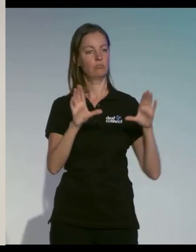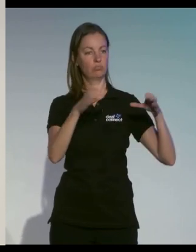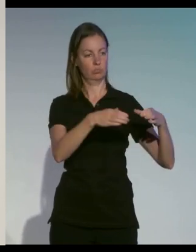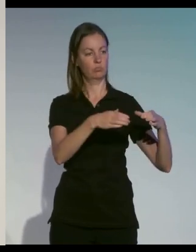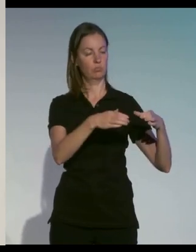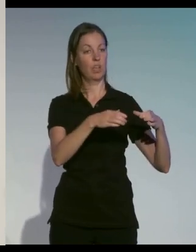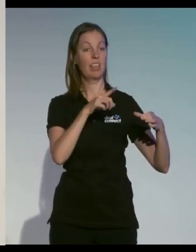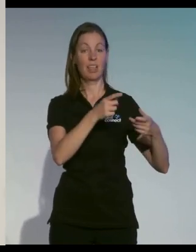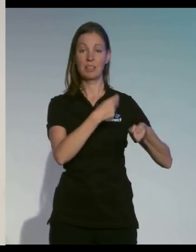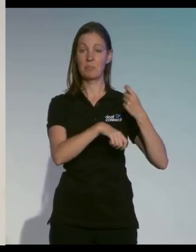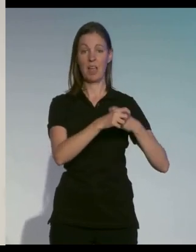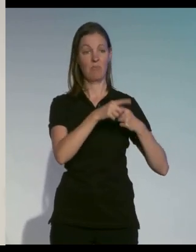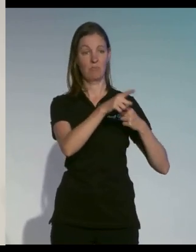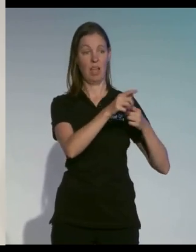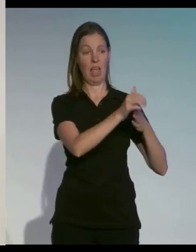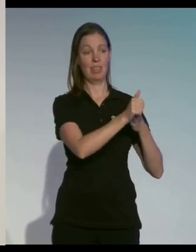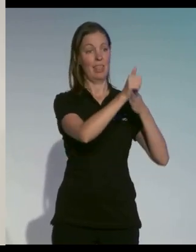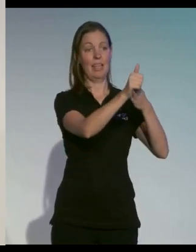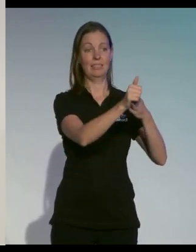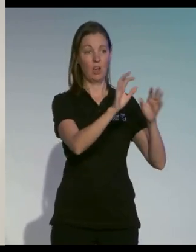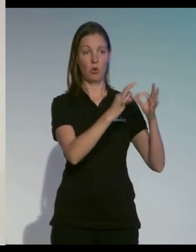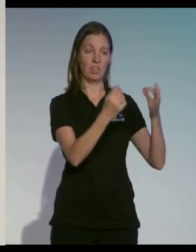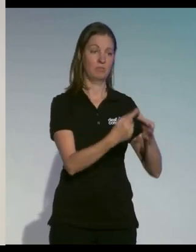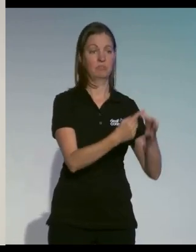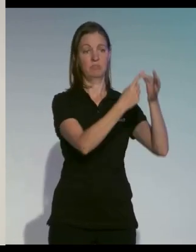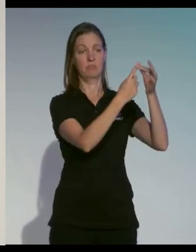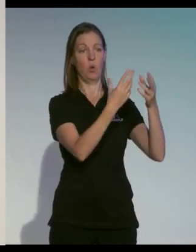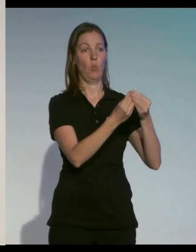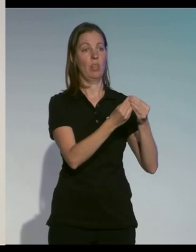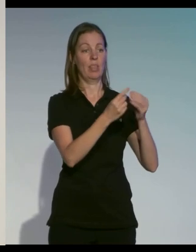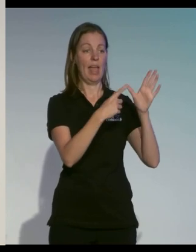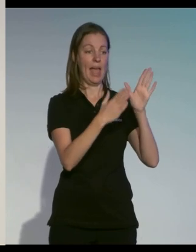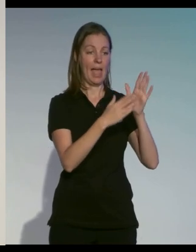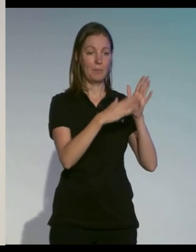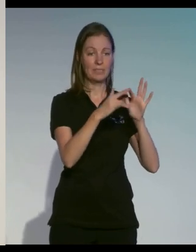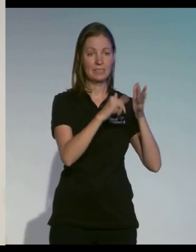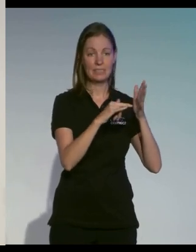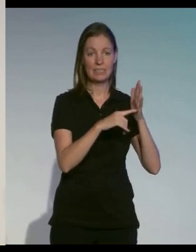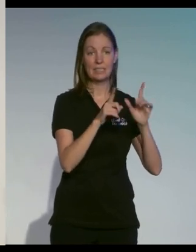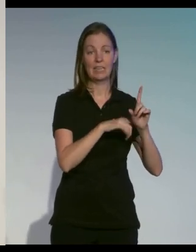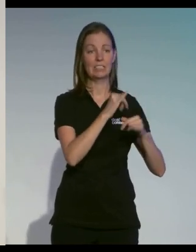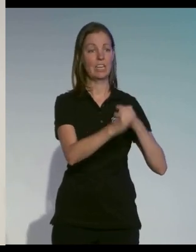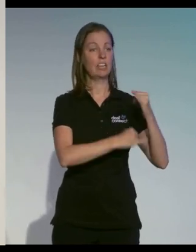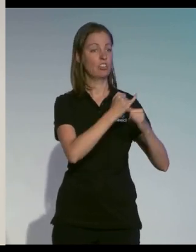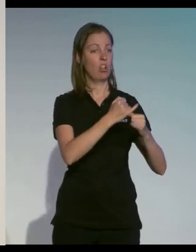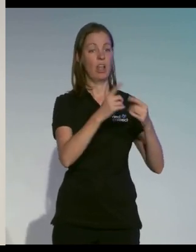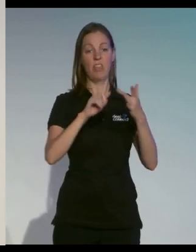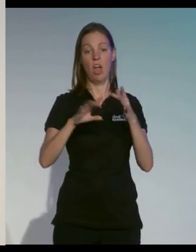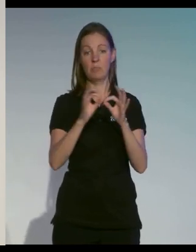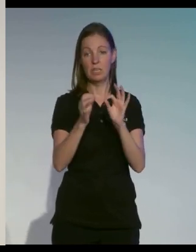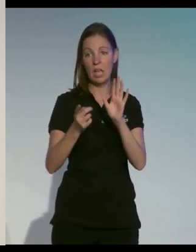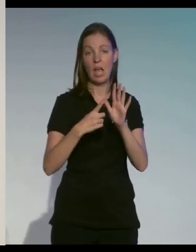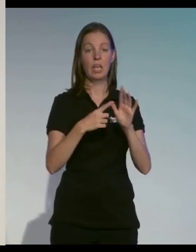become one of the leading organisations, along with Amnesty International and the IBA and so on.